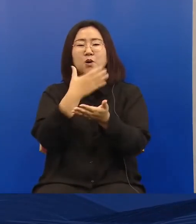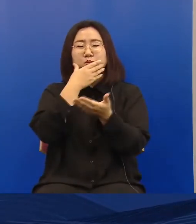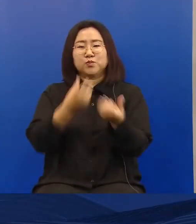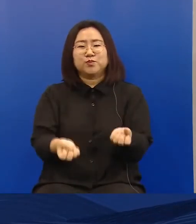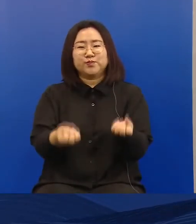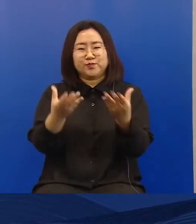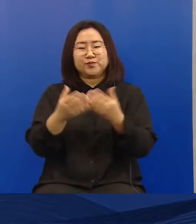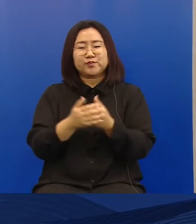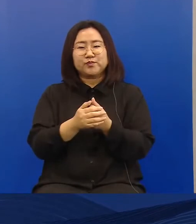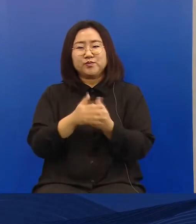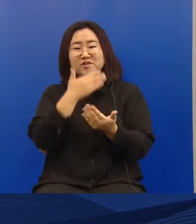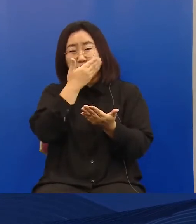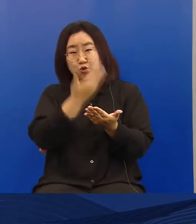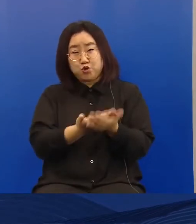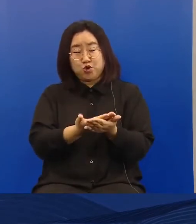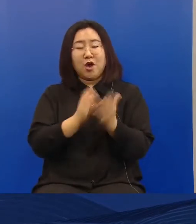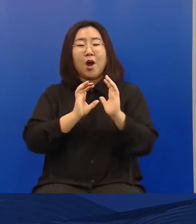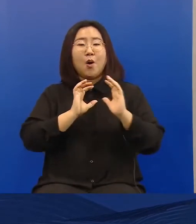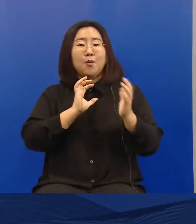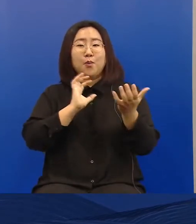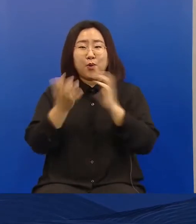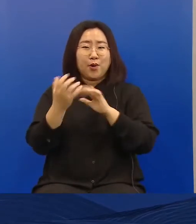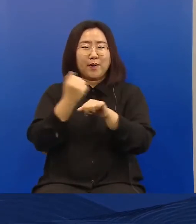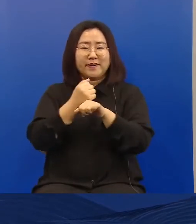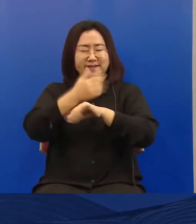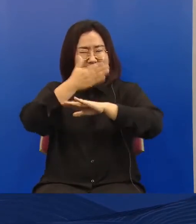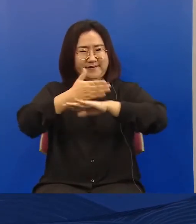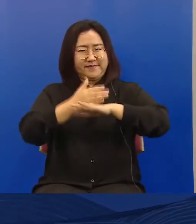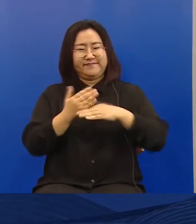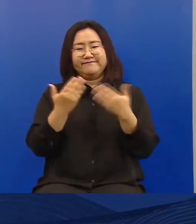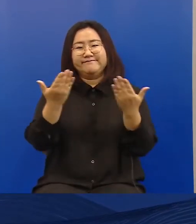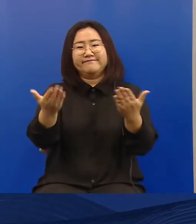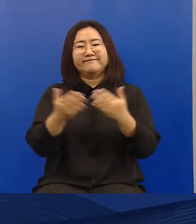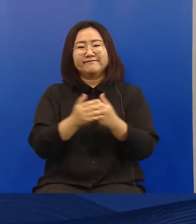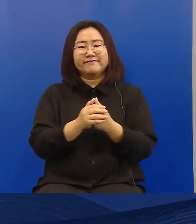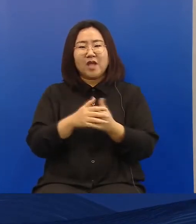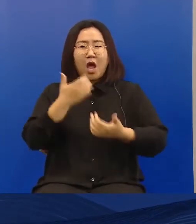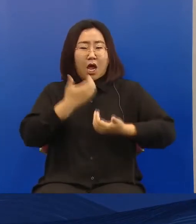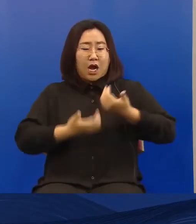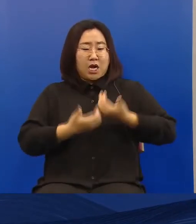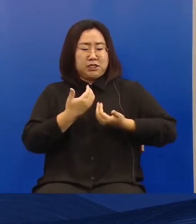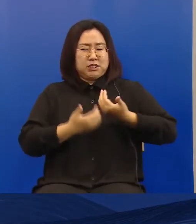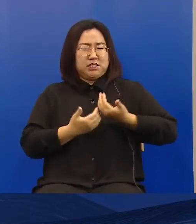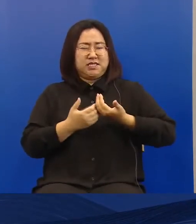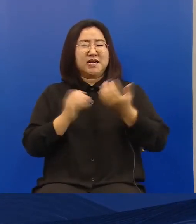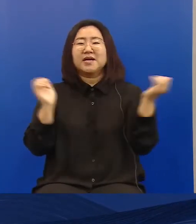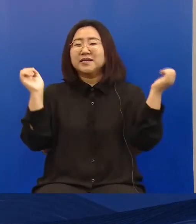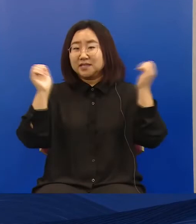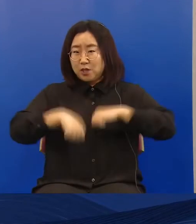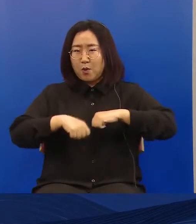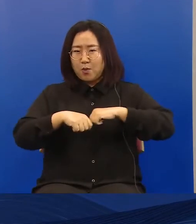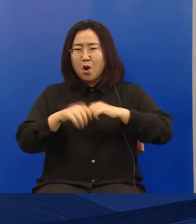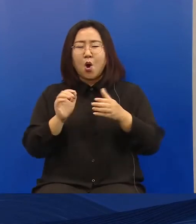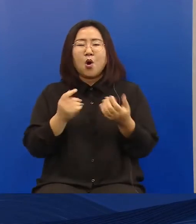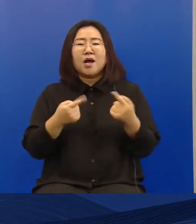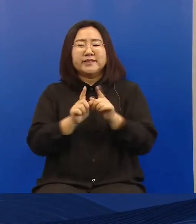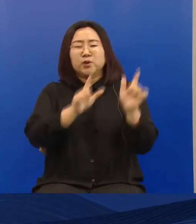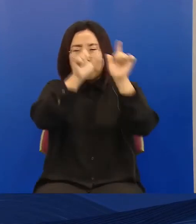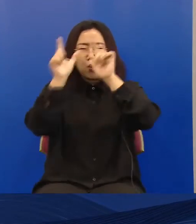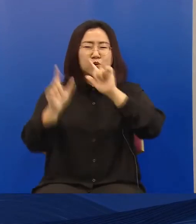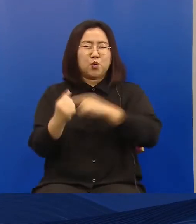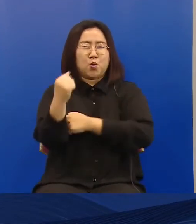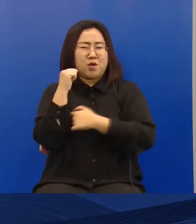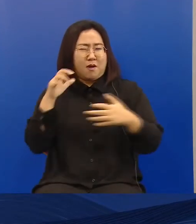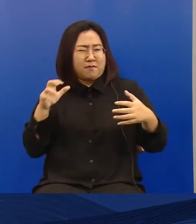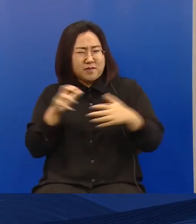hosting this important forum, Beyond Conflict, Towards Peace, Coexistence and Cooperation. I love the theme, and I'm